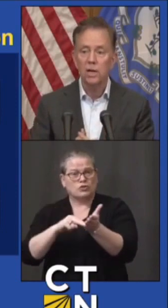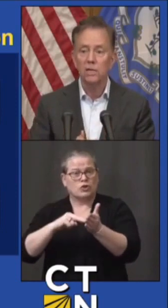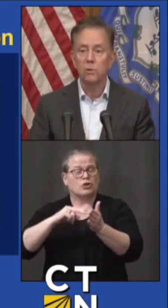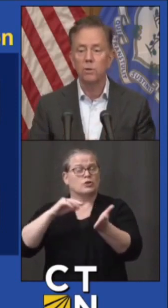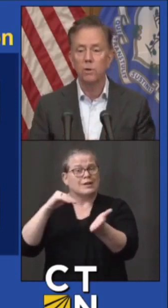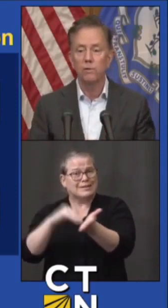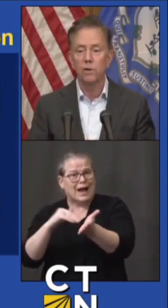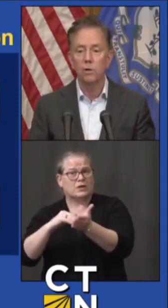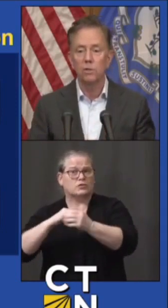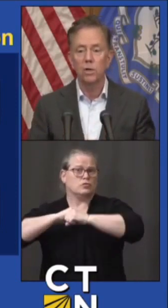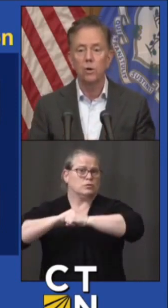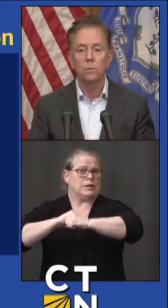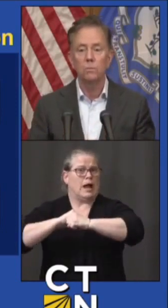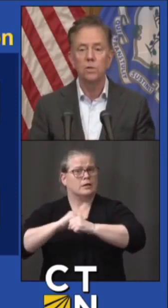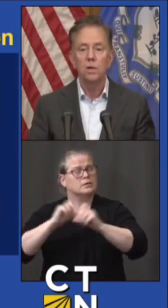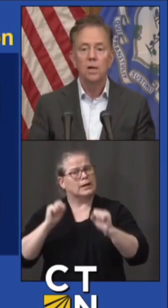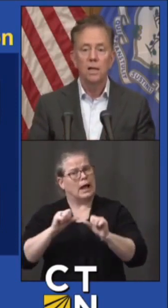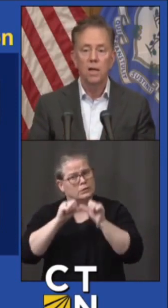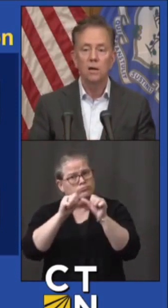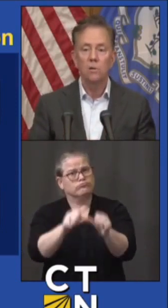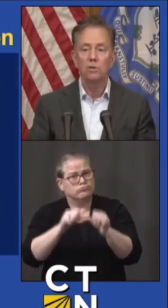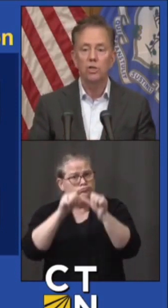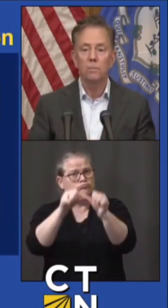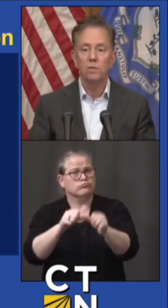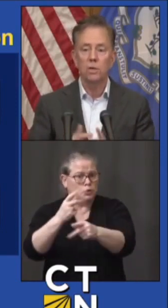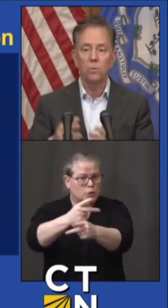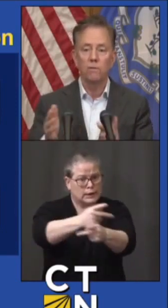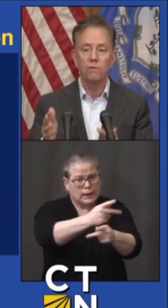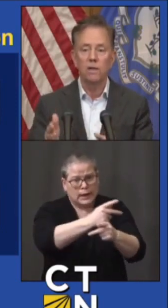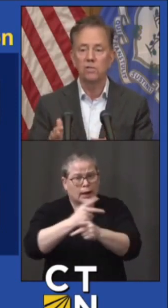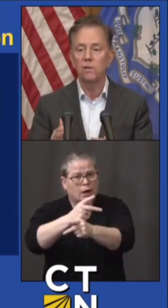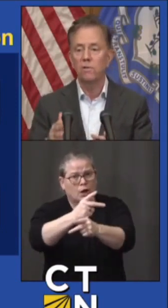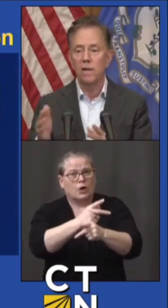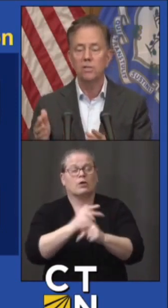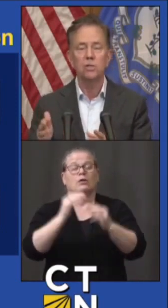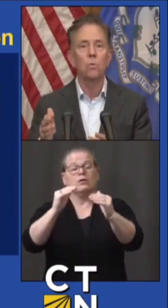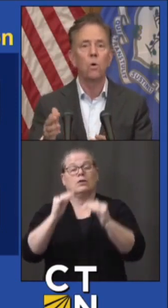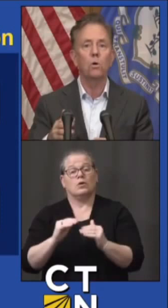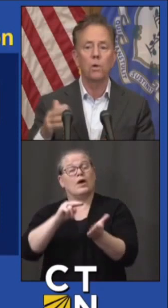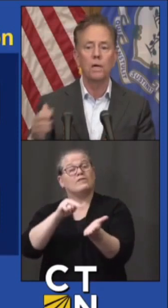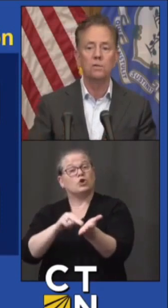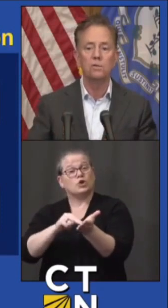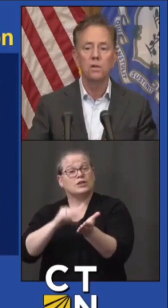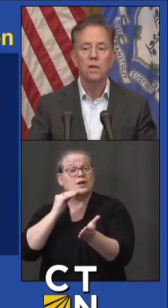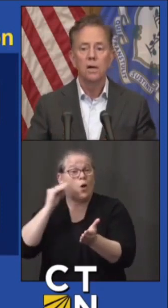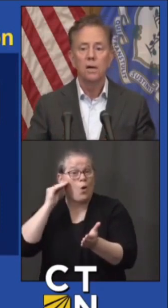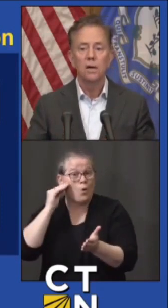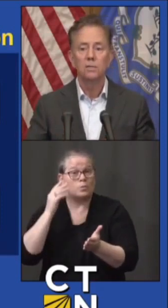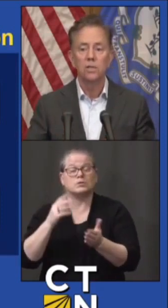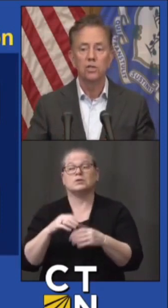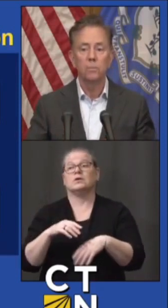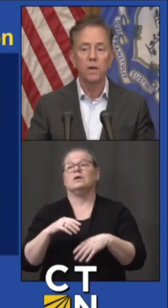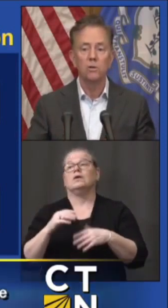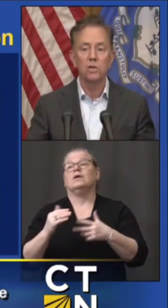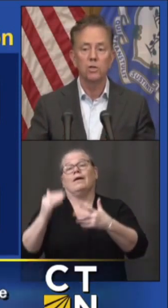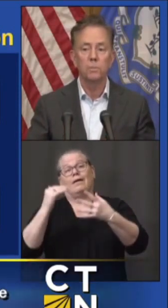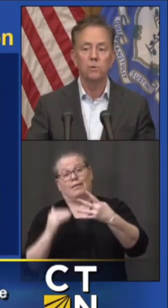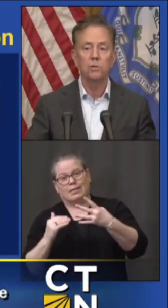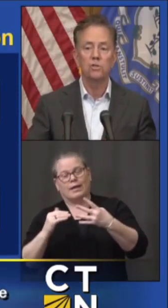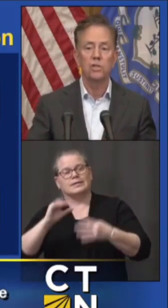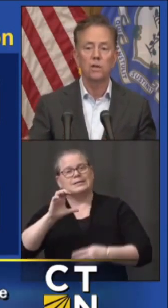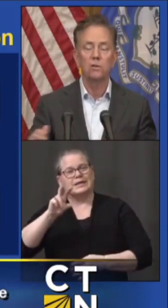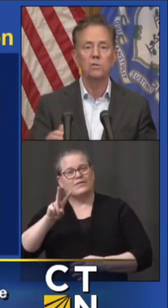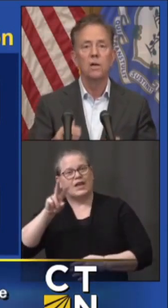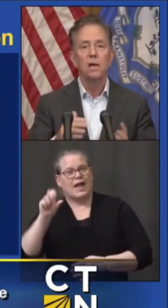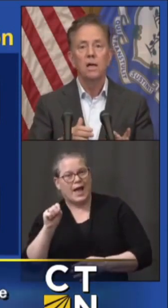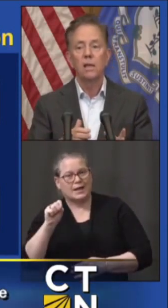lower side is what we're doing for the nursing homes, and there those shipments are going via CVS and Walgreens, their